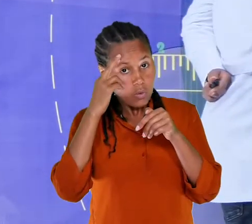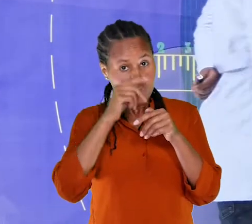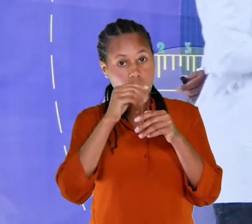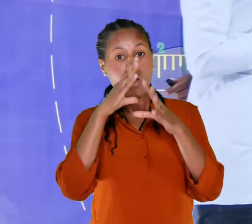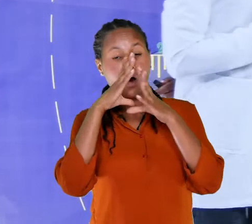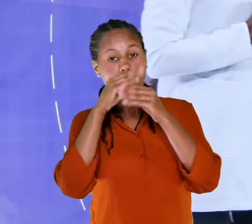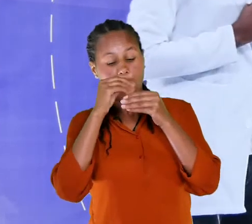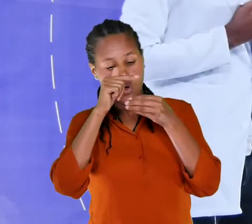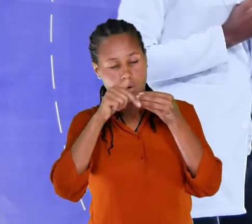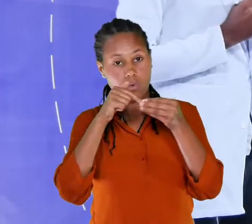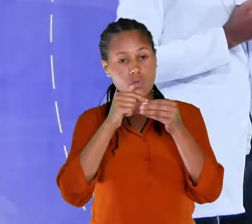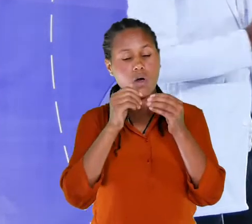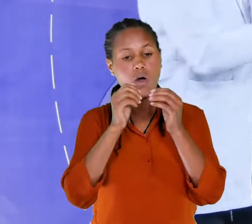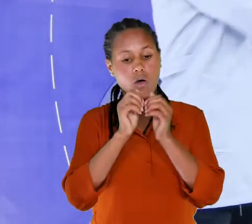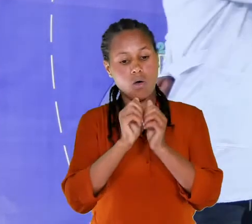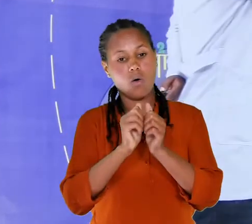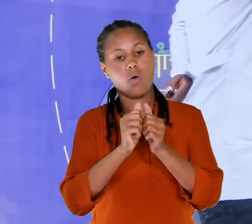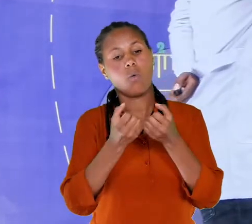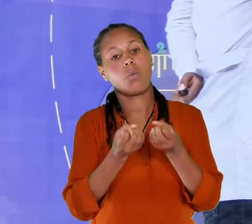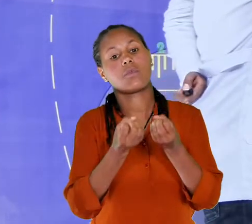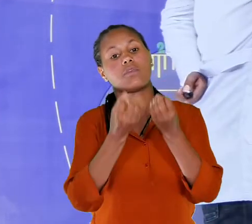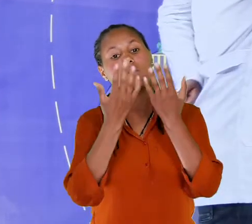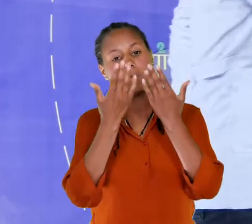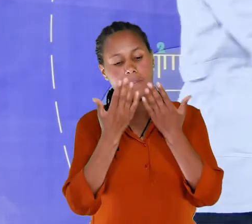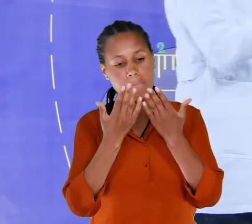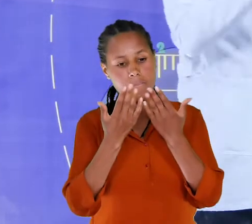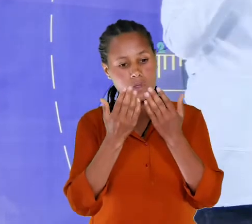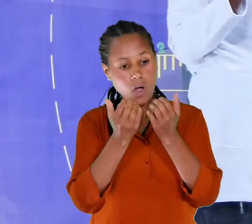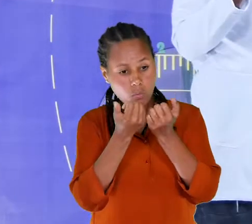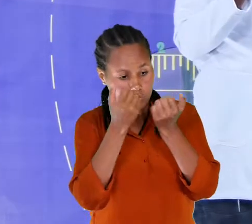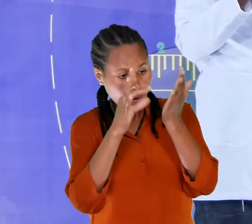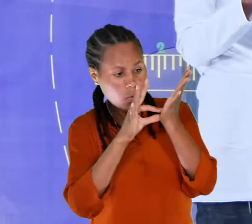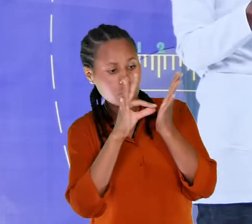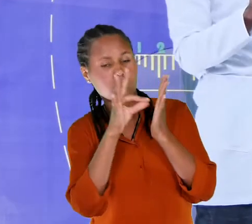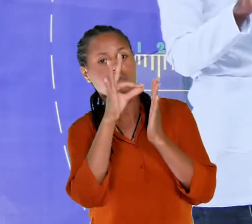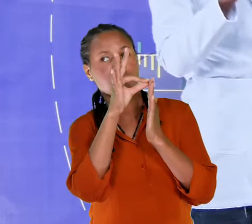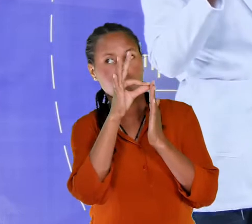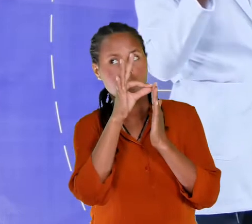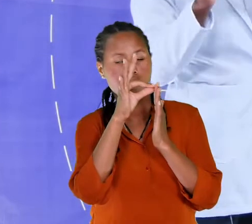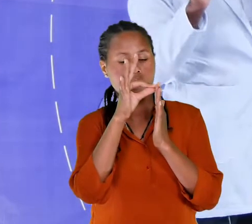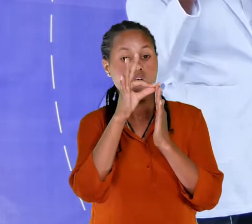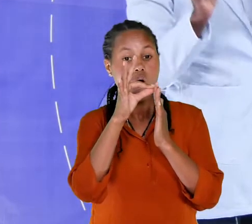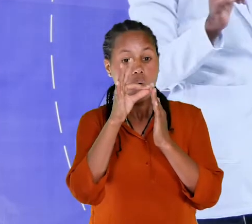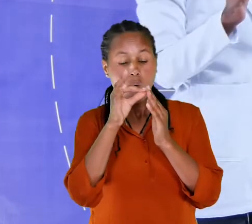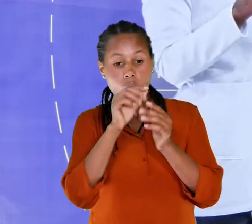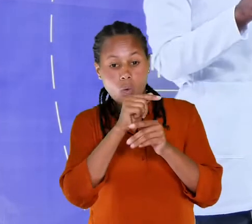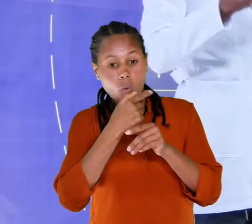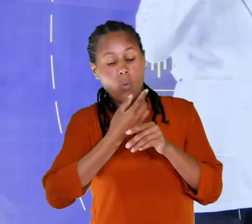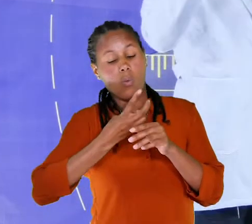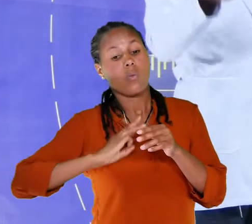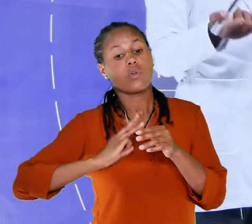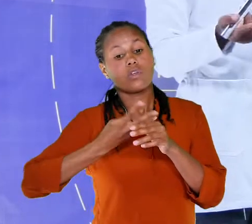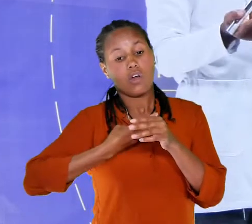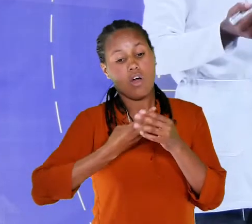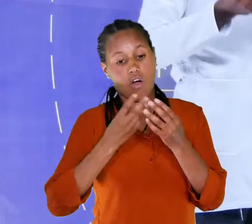about how many. To talk about the quantity of something, we have to use